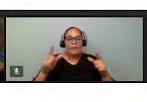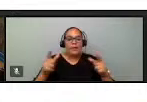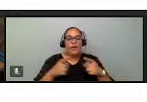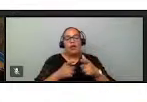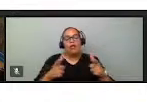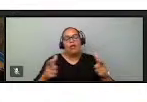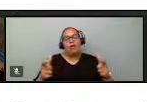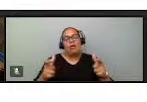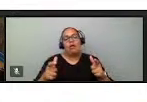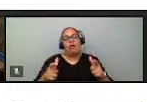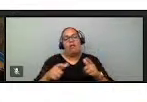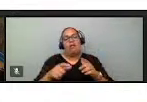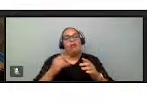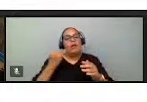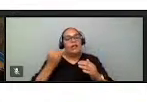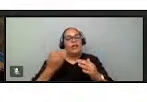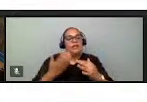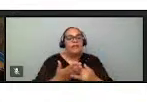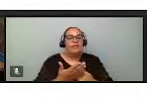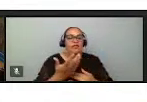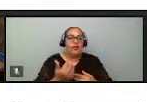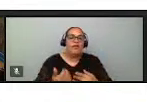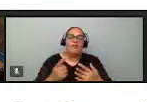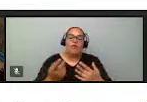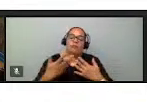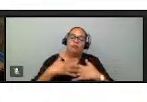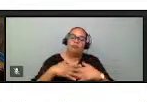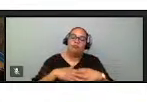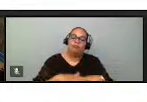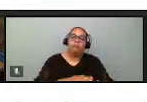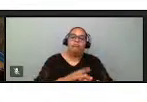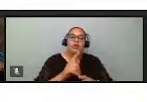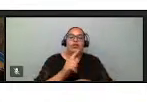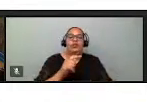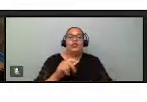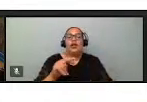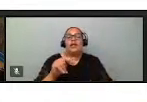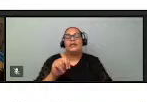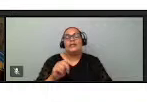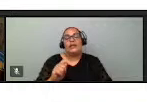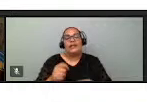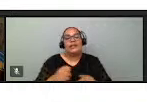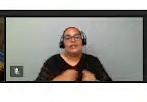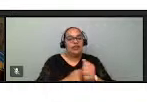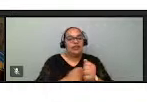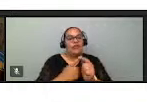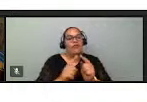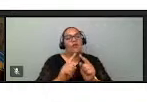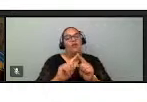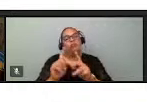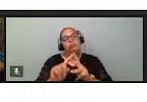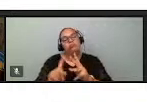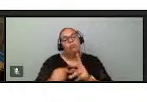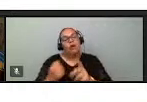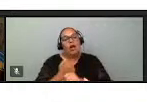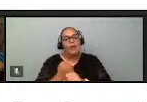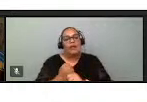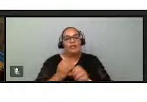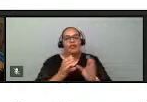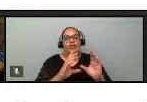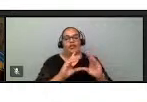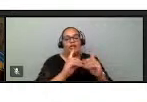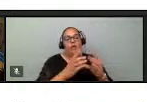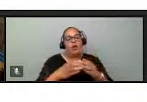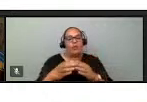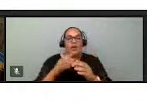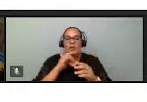term intervention of integrating the transet strategy for all its different operating divisions so that would